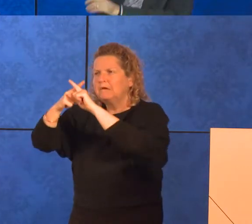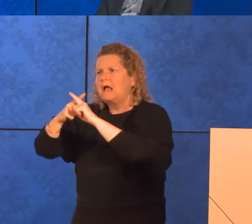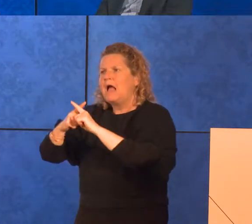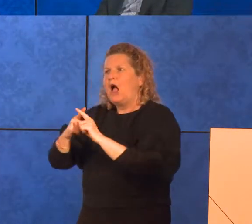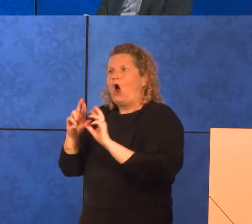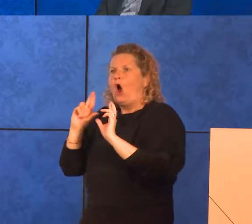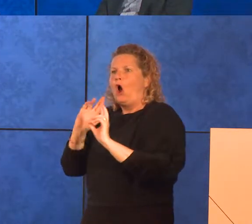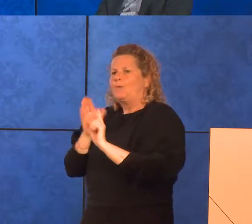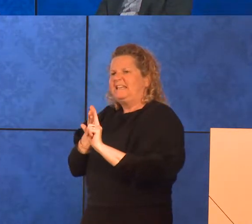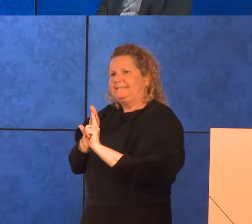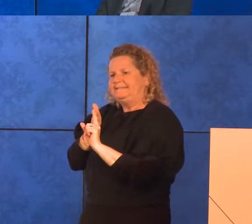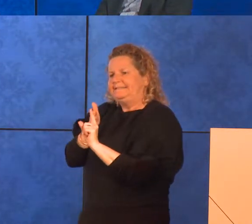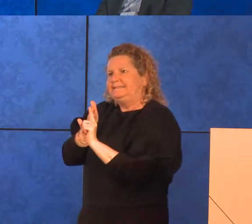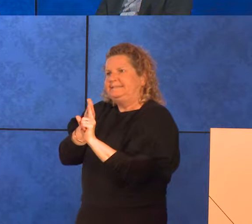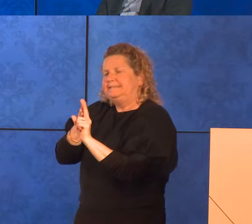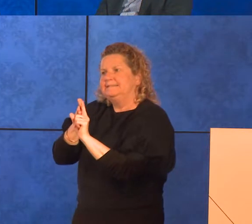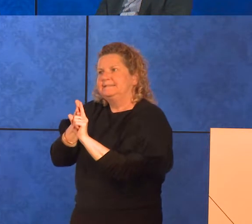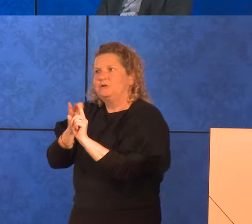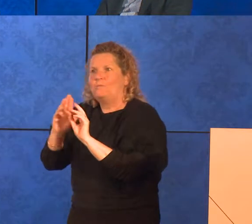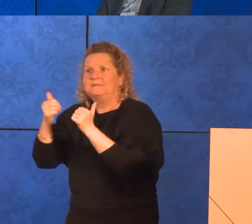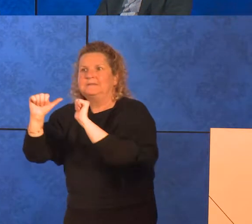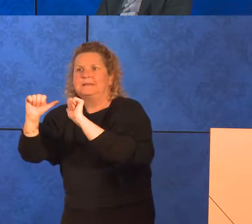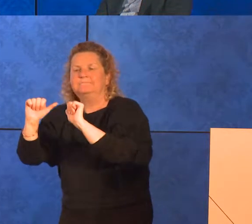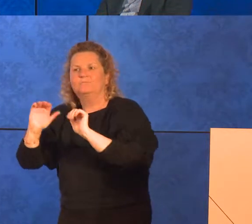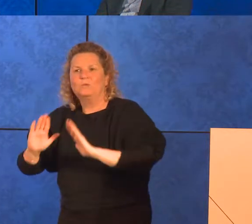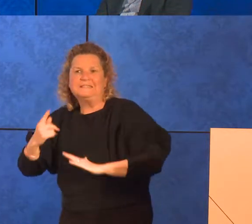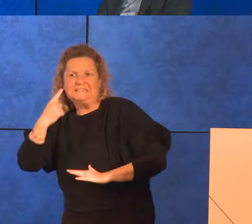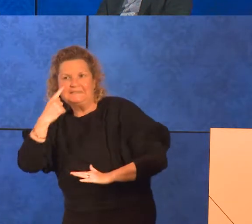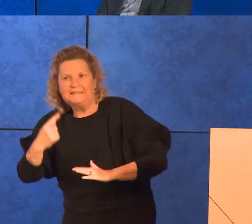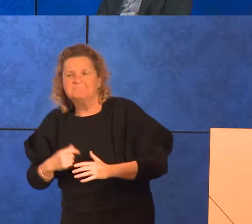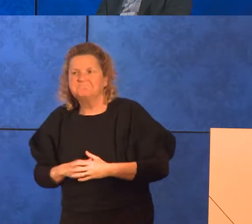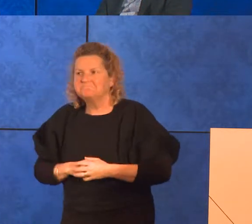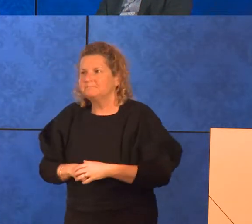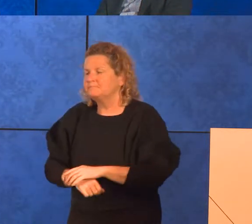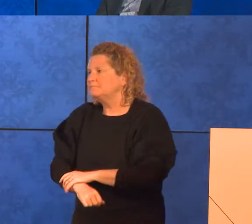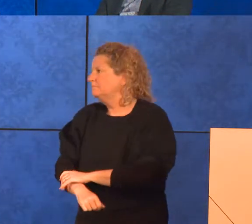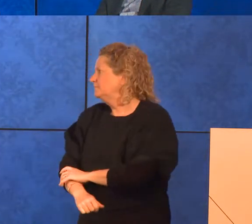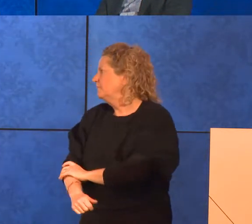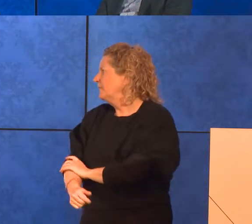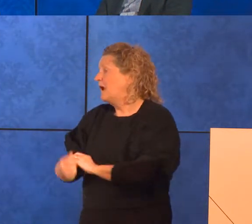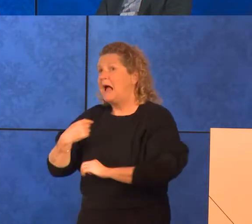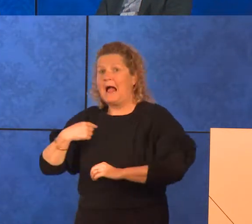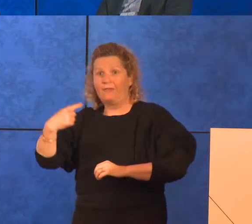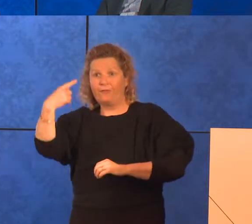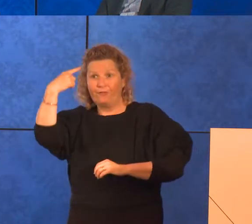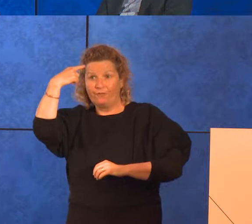successful, but remains to be seen, I suppose. I think a really key distinction that I'll just make quickly is that this Royal